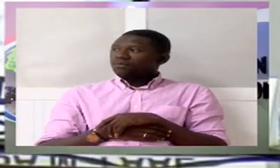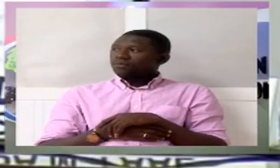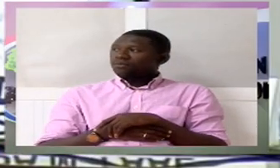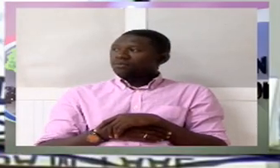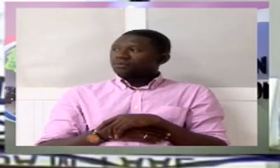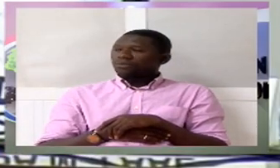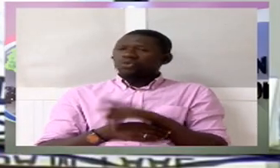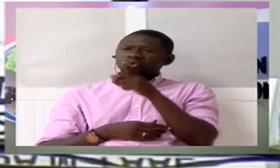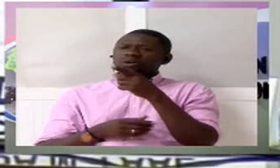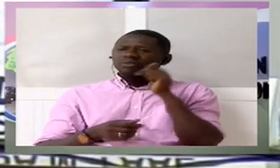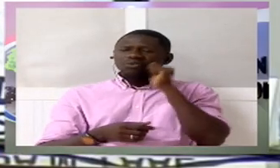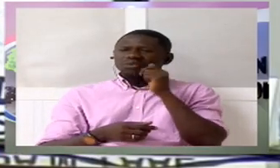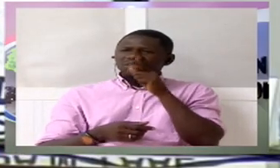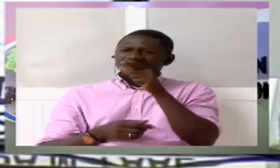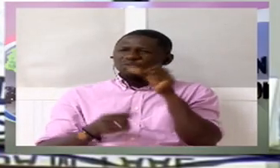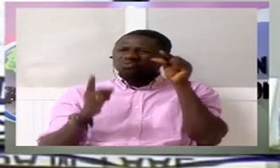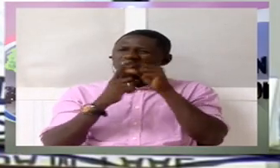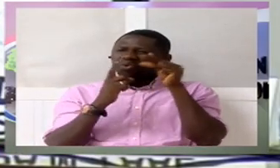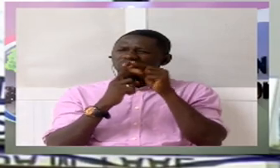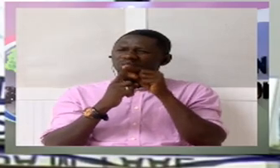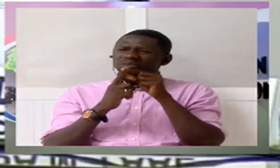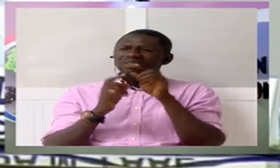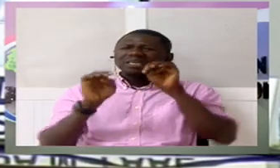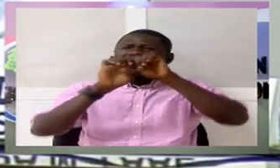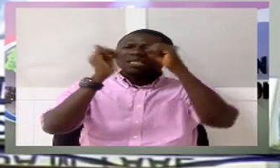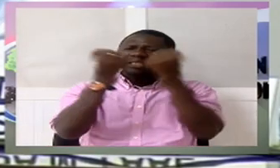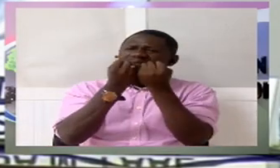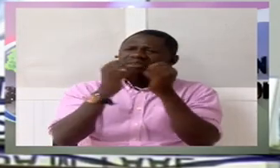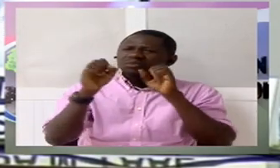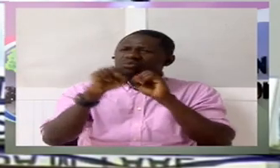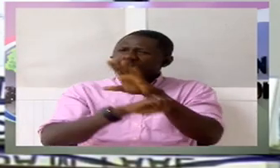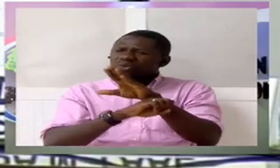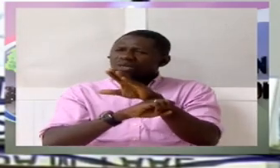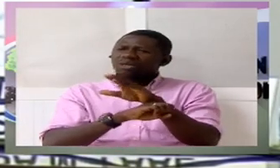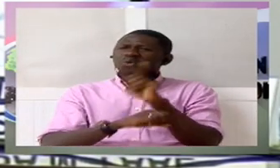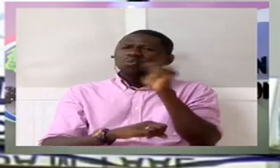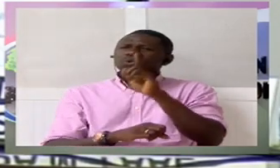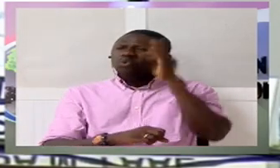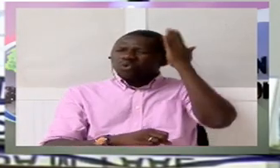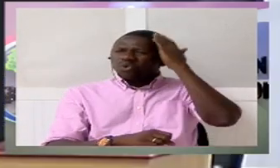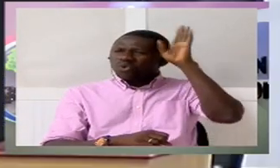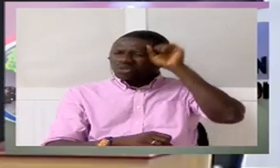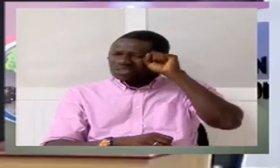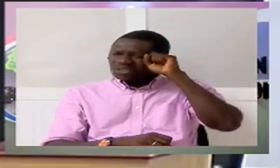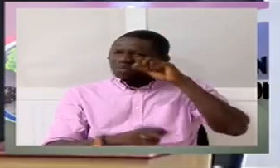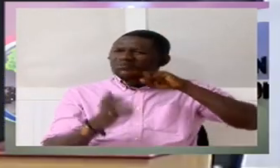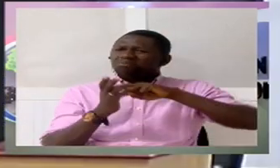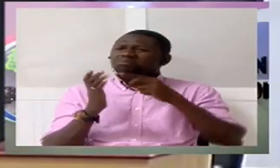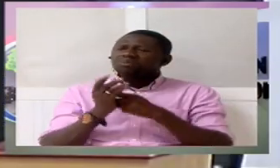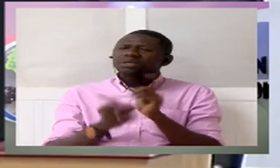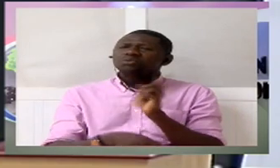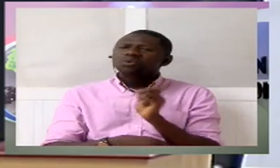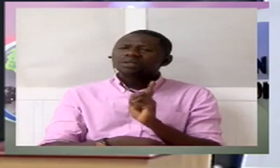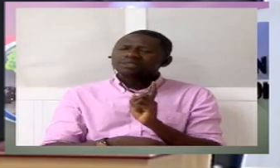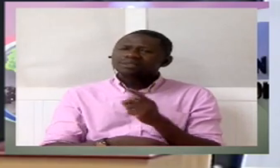used this term quite frequently now, executive order. What do you understand it to mean?